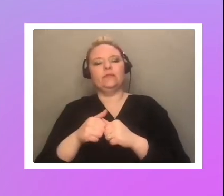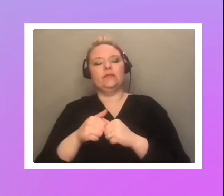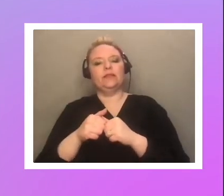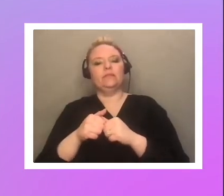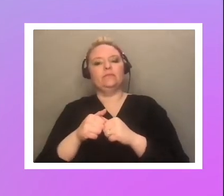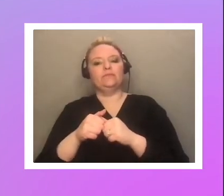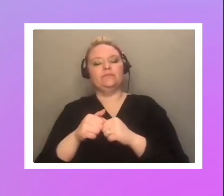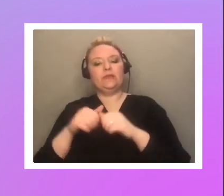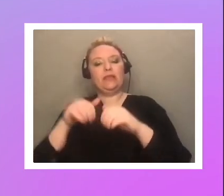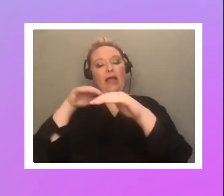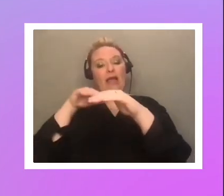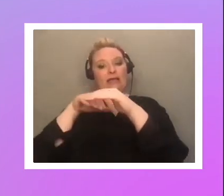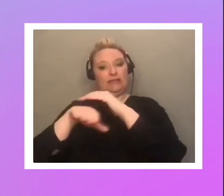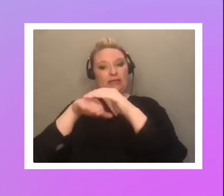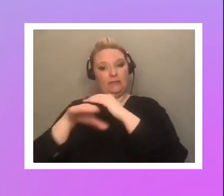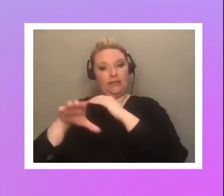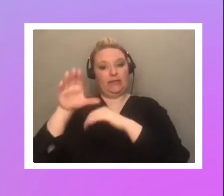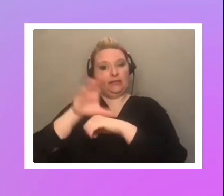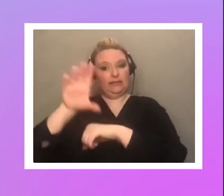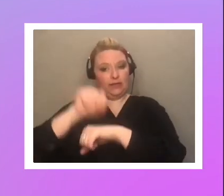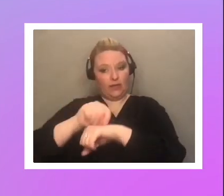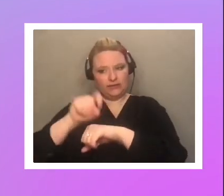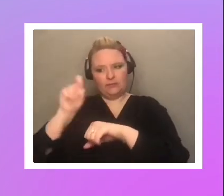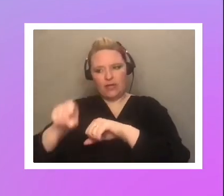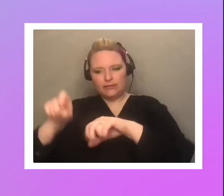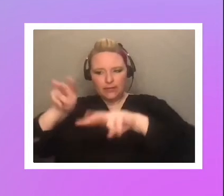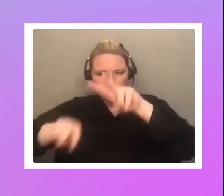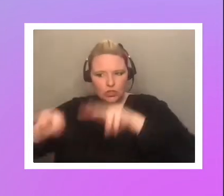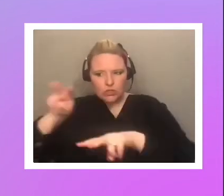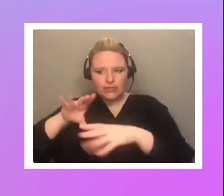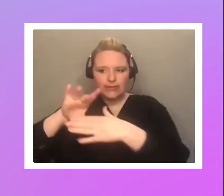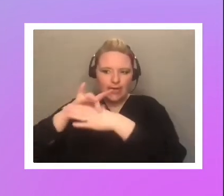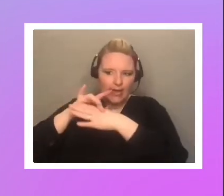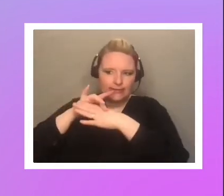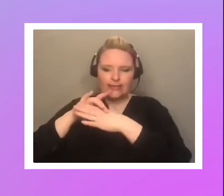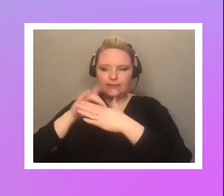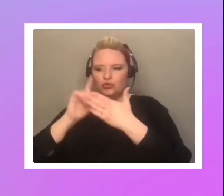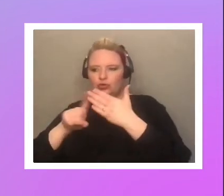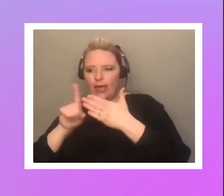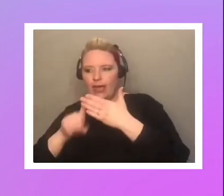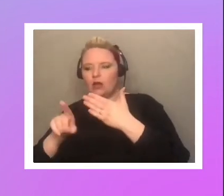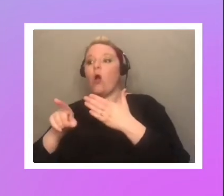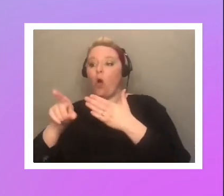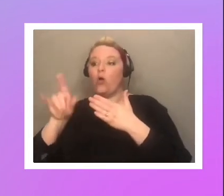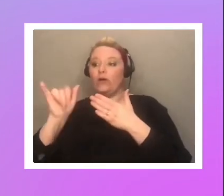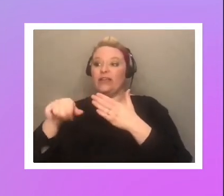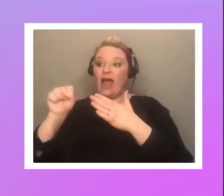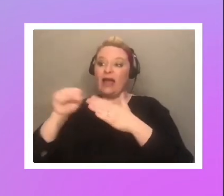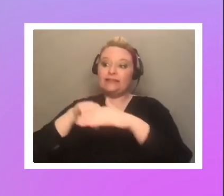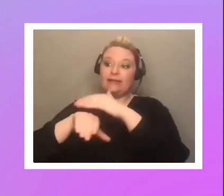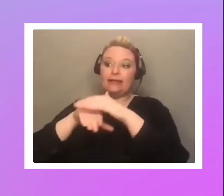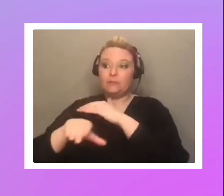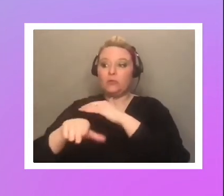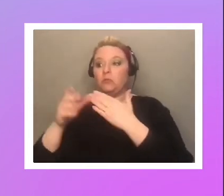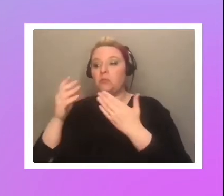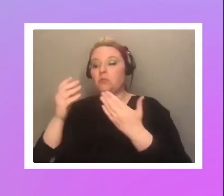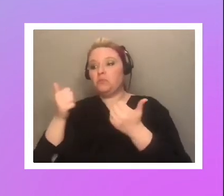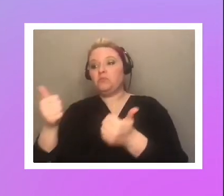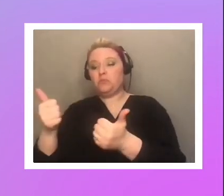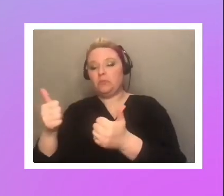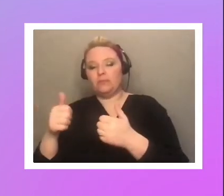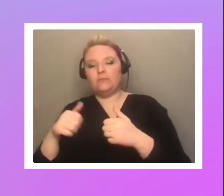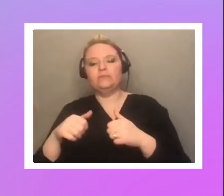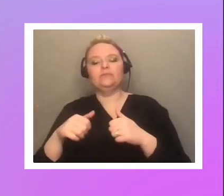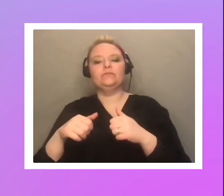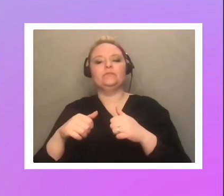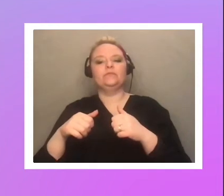accessibility consultant review the content and make sure that it is accessible. You also want